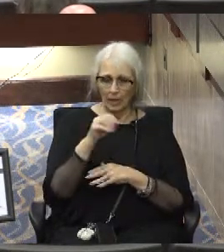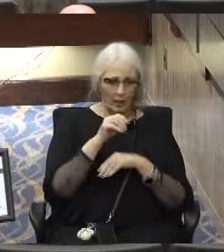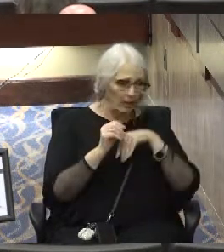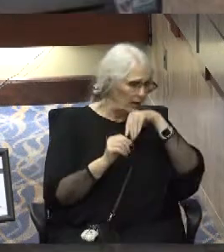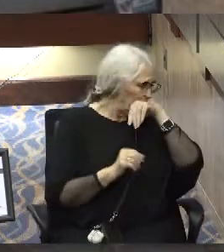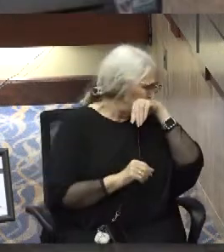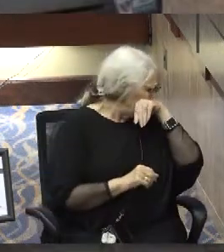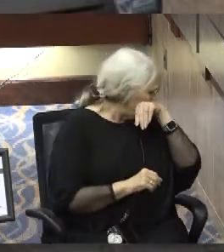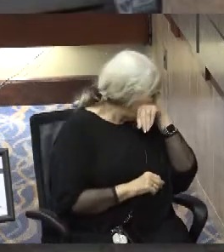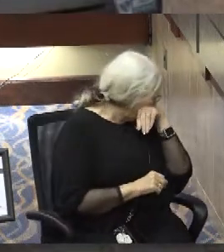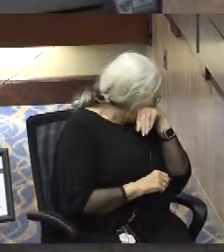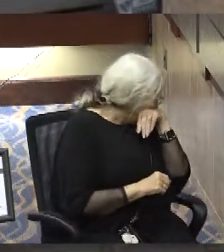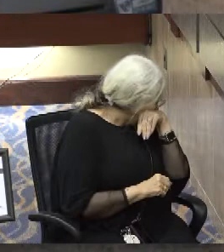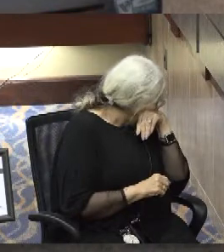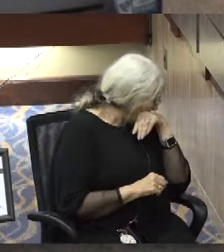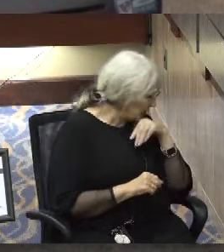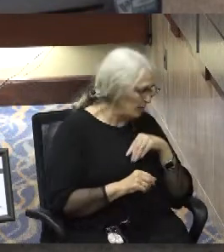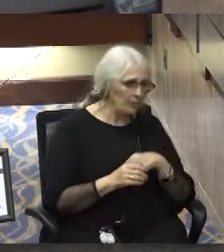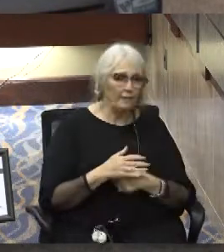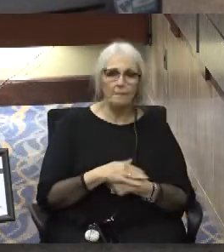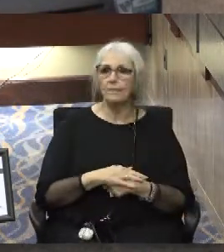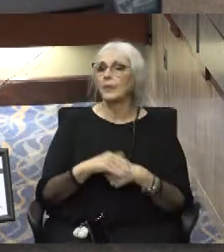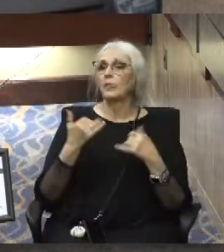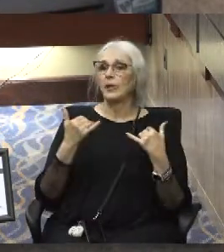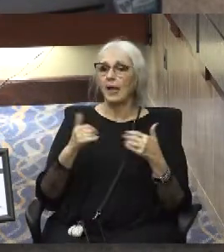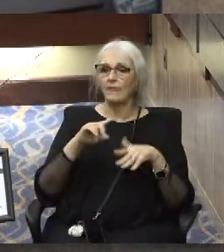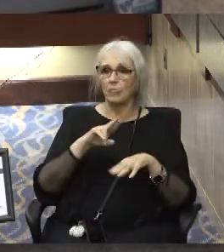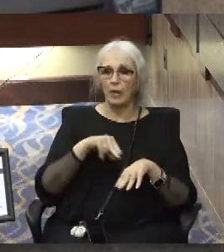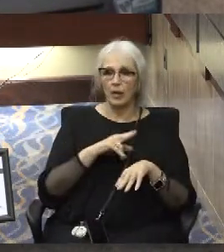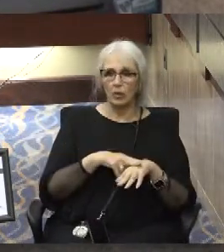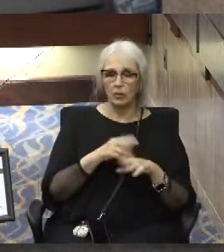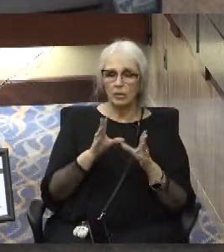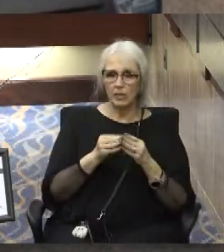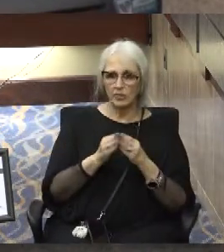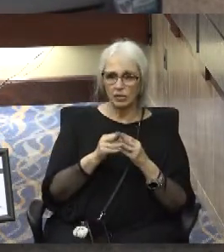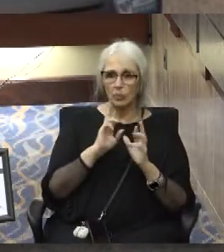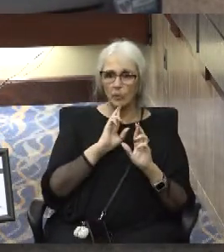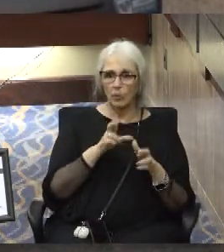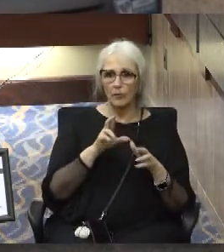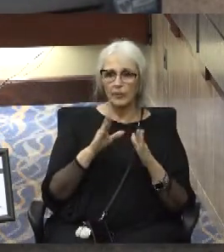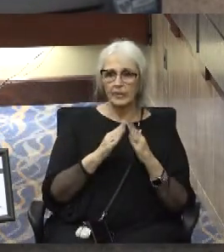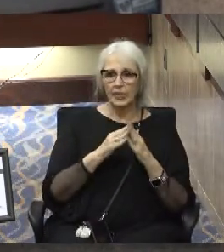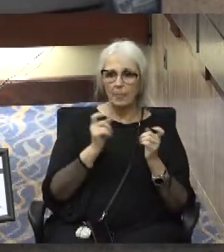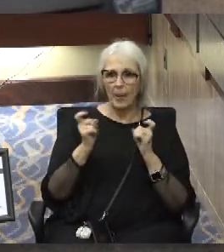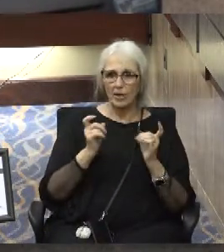Seeing no one is registered to speak, we will now recess the regular session and convene to work session with a report from the city manager.